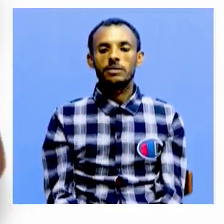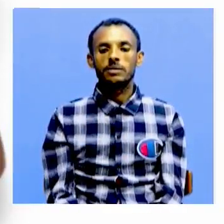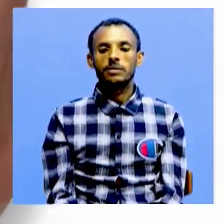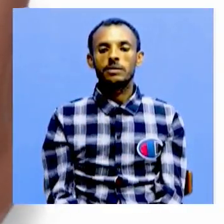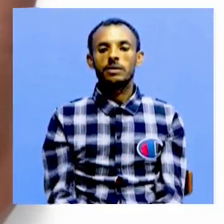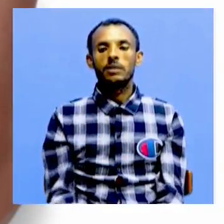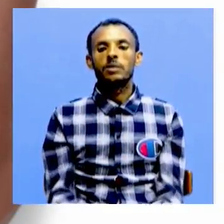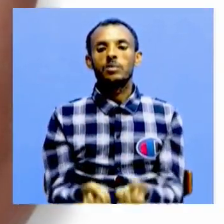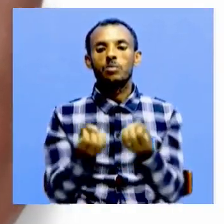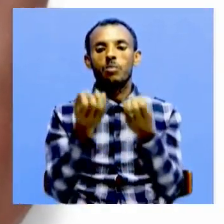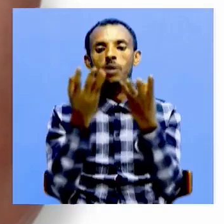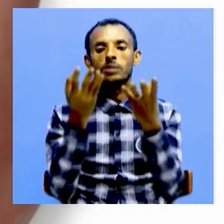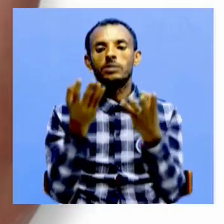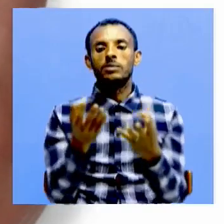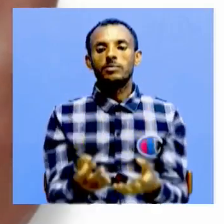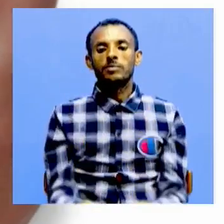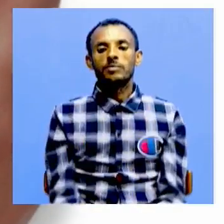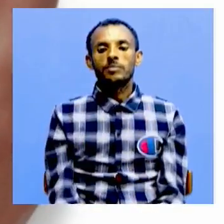more